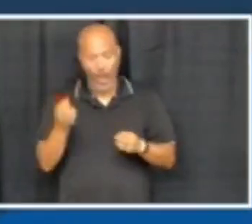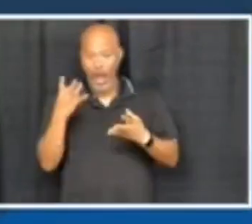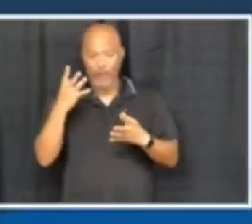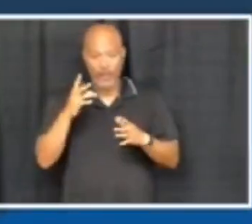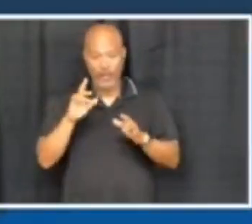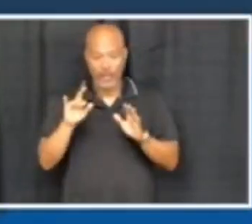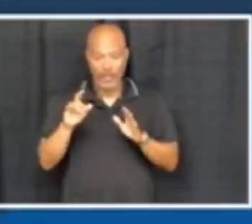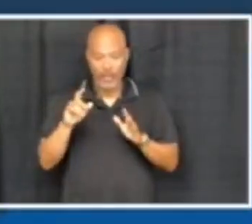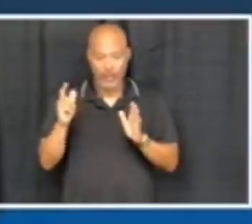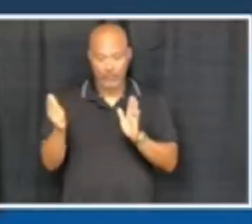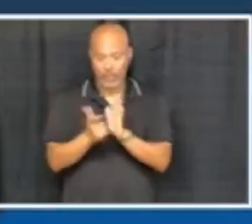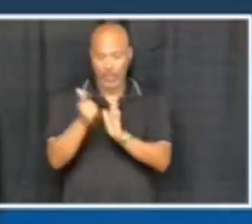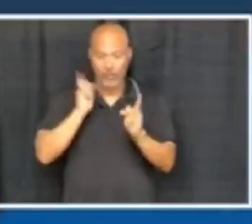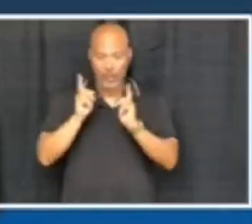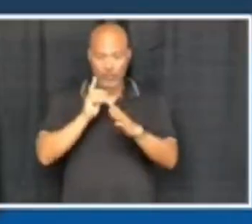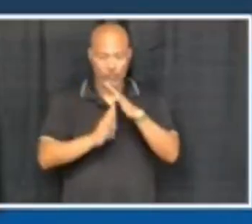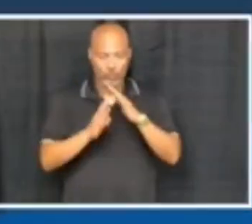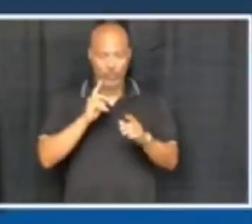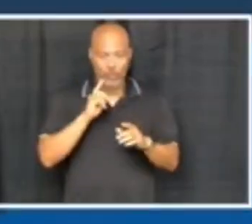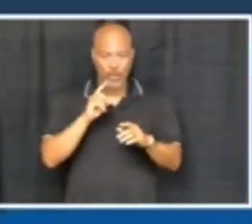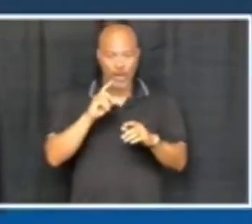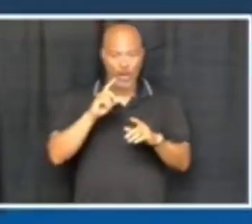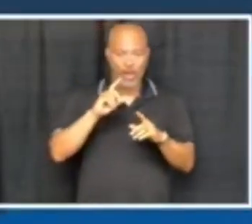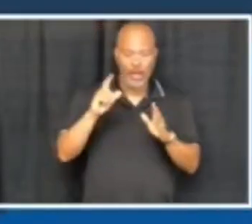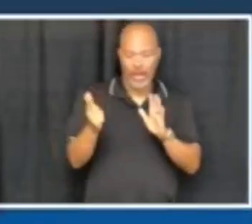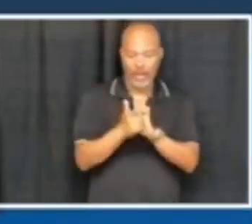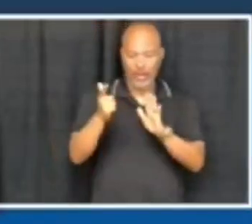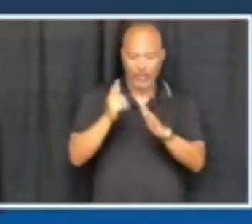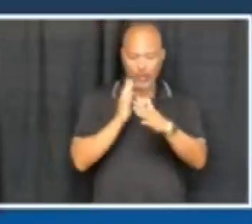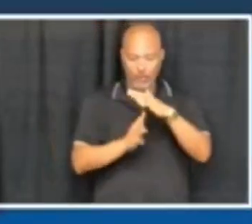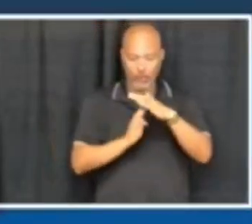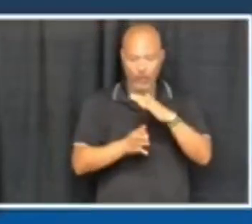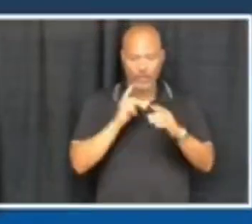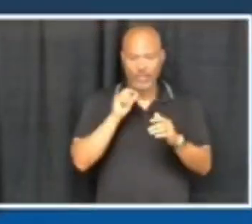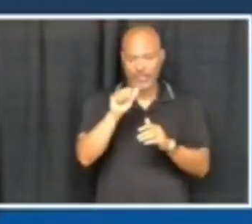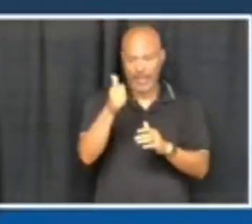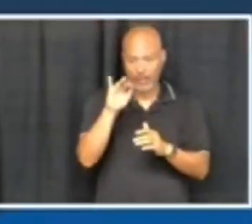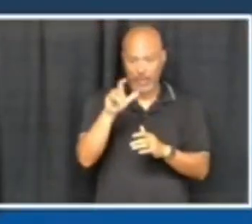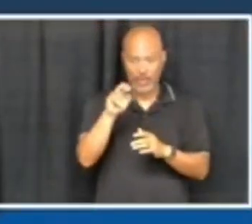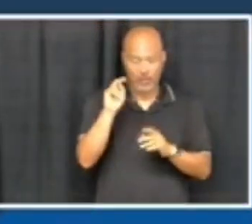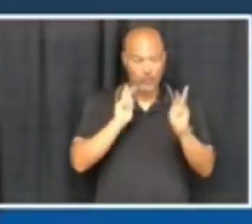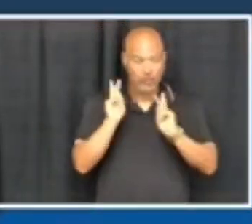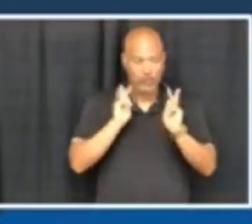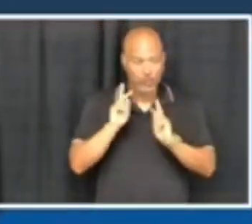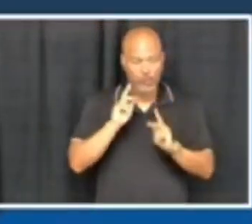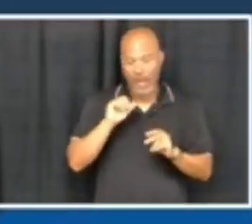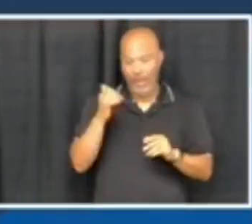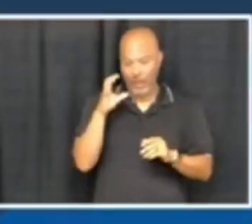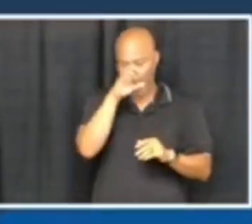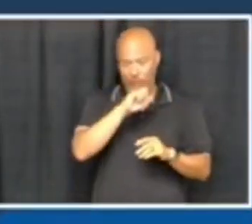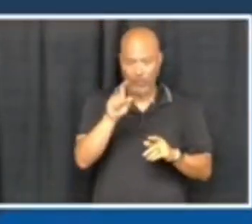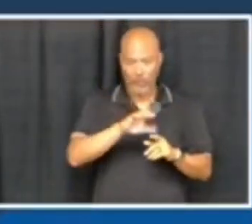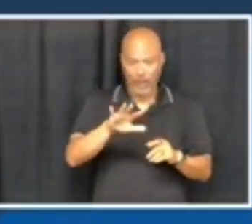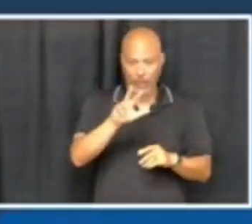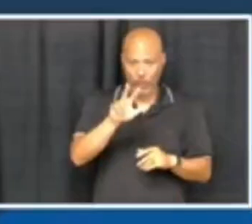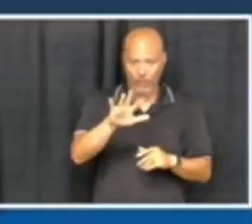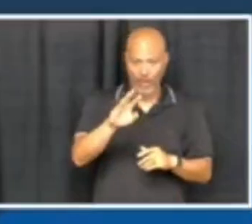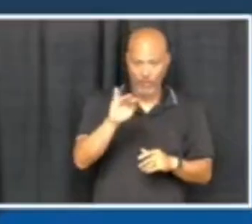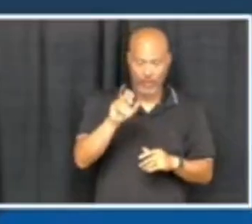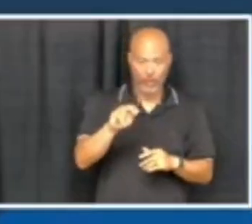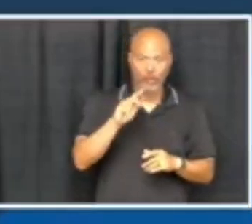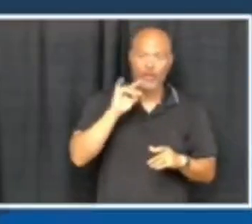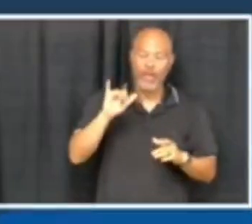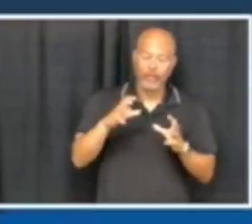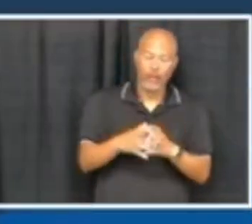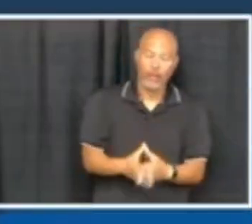country. Some of the estimations are around 10 million illegal people. That's a lot of people. Other estimations are around 35 million. That is